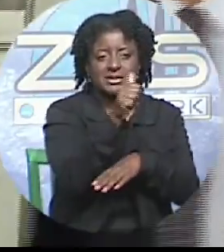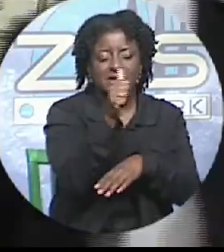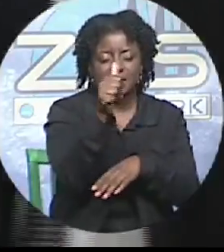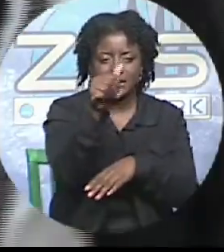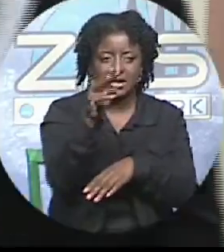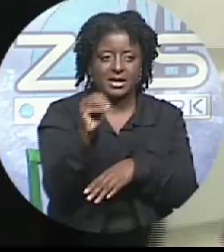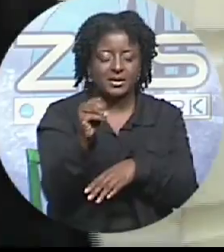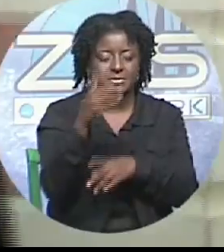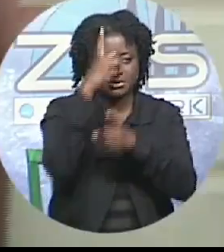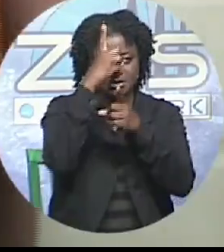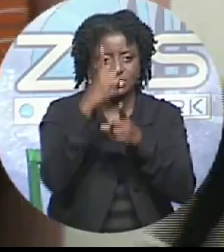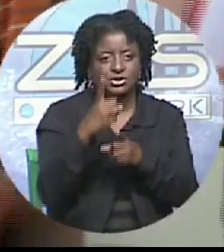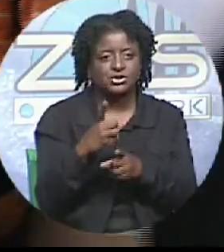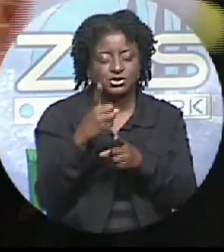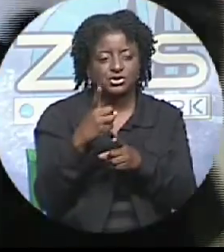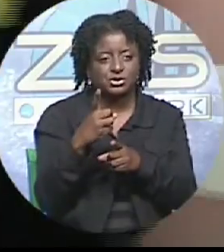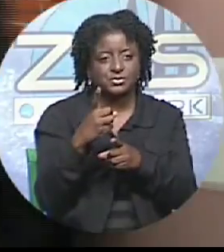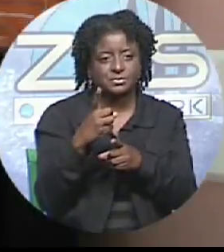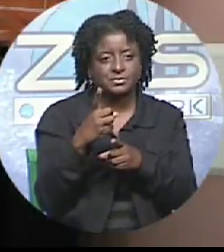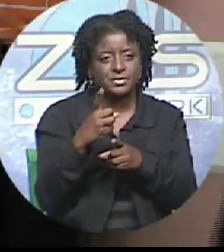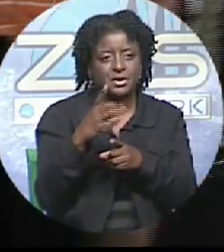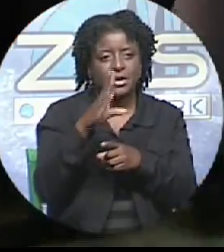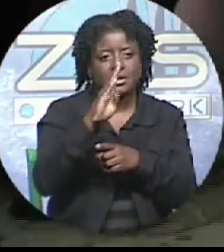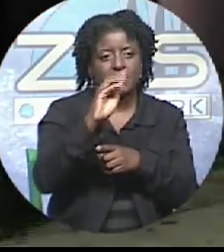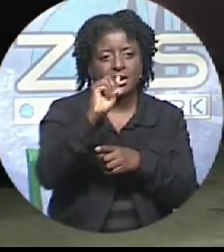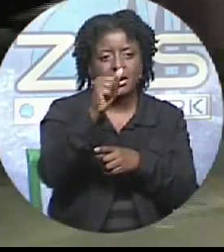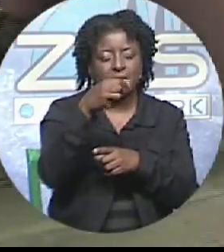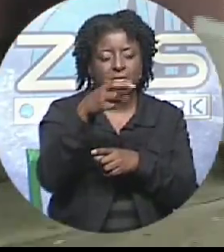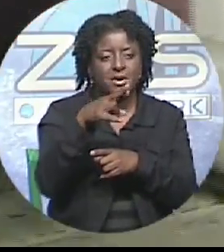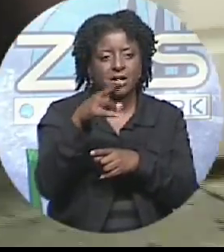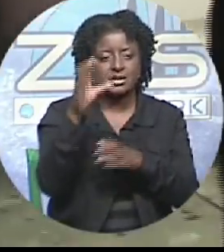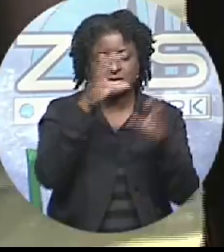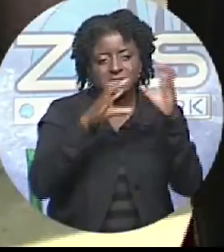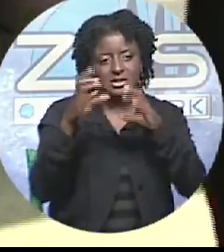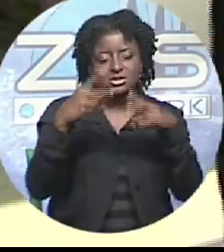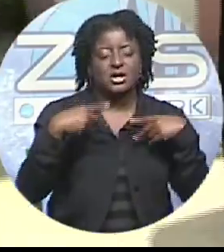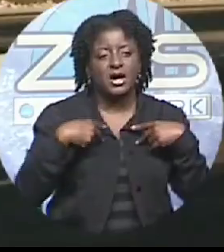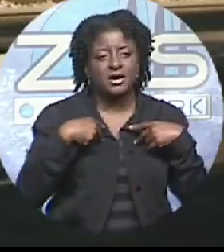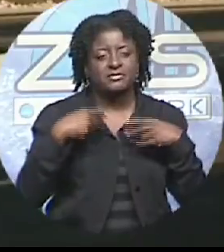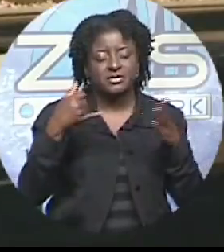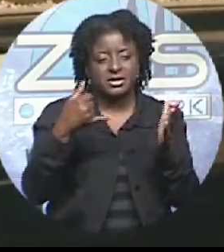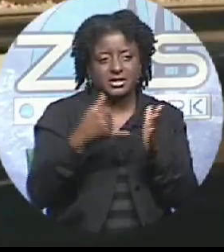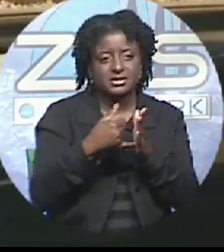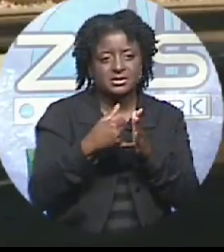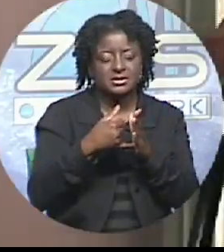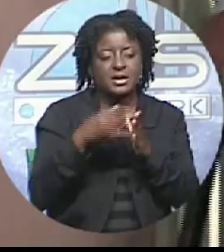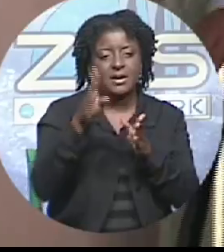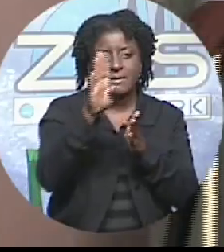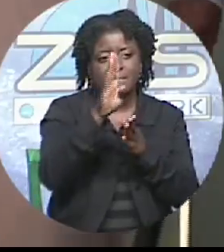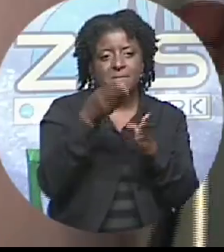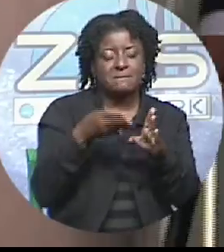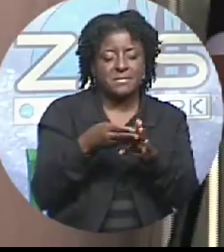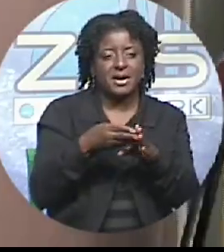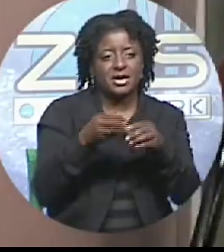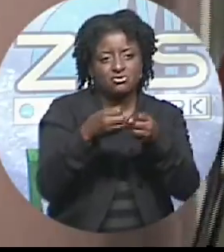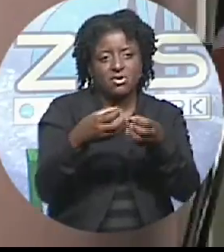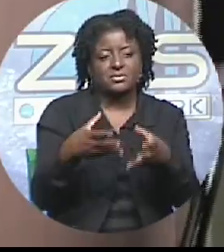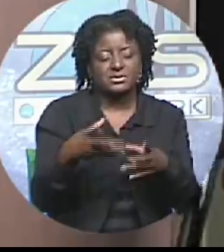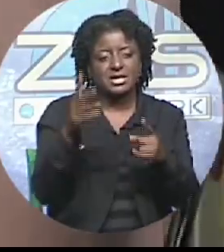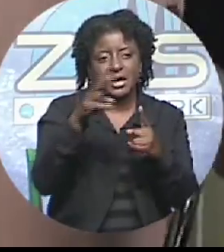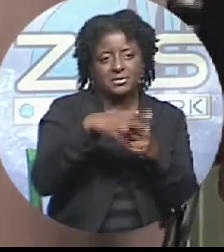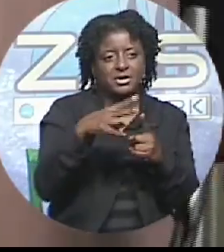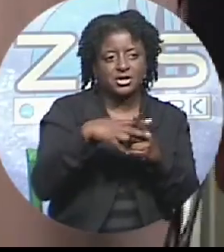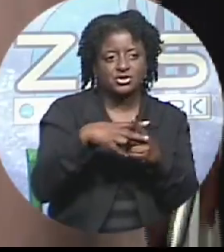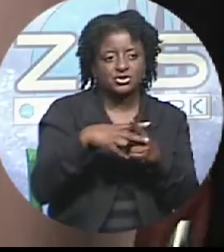his decision. Bahama is seeking to have its bankruptcy application given the green light for approval. During the afternoon